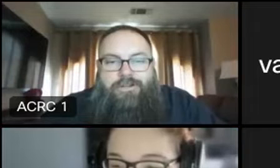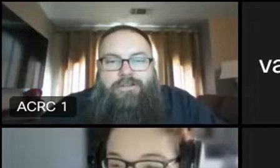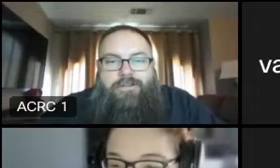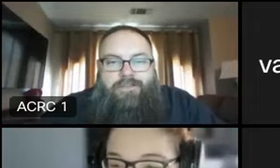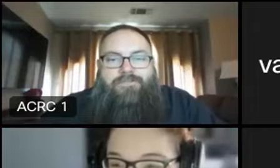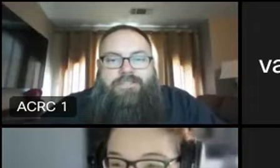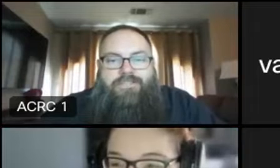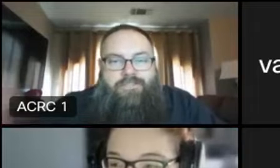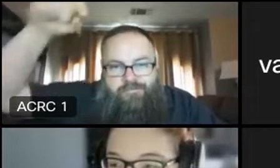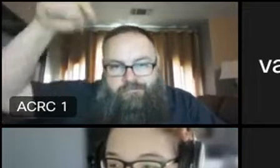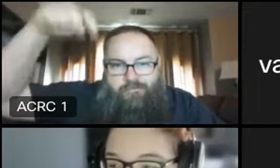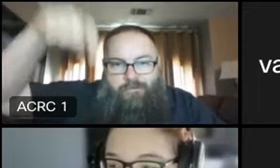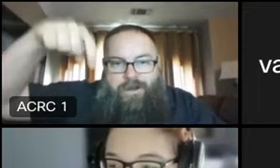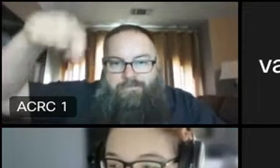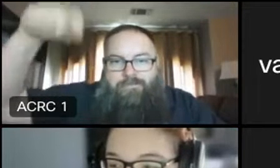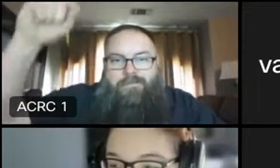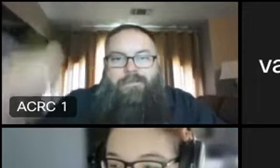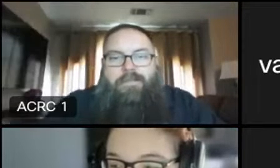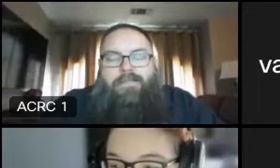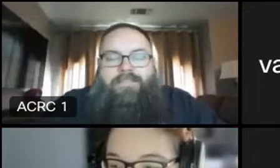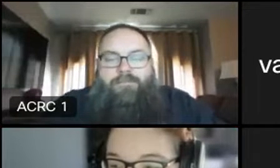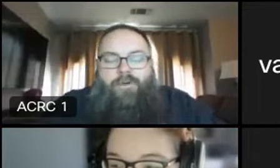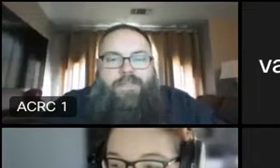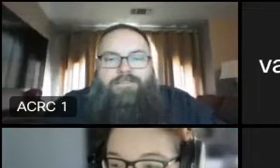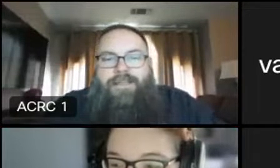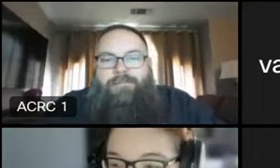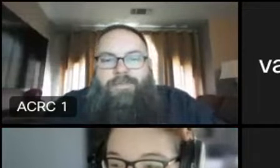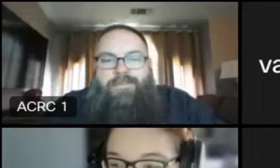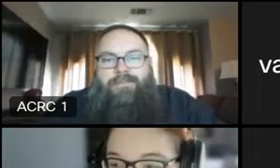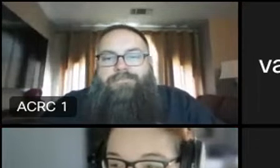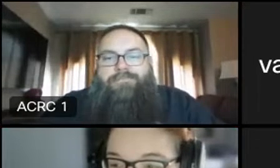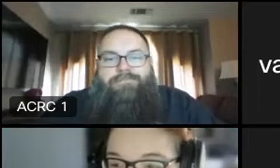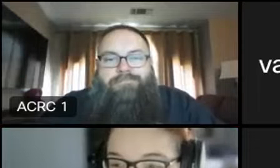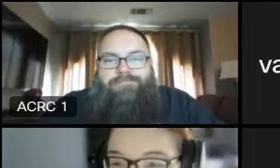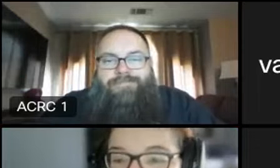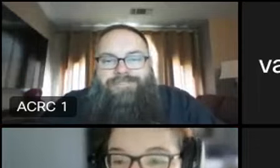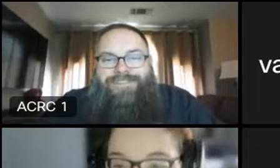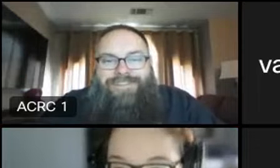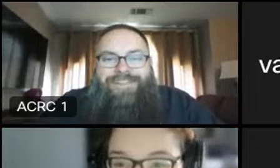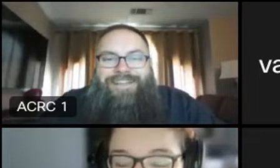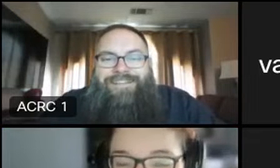alternative services authorizations right now. That's 4,000 IPP addendums.